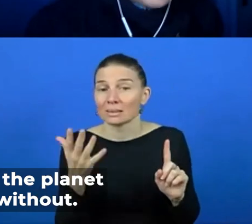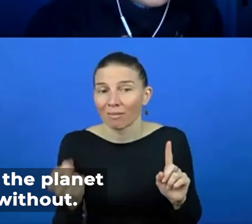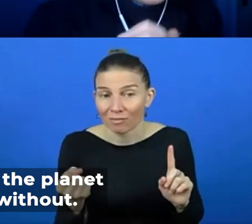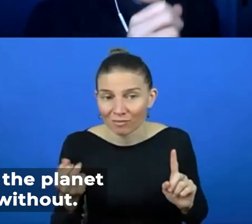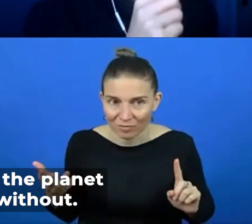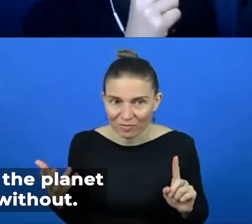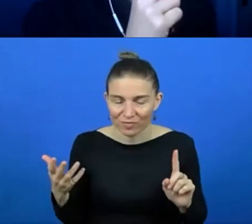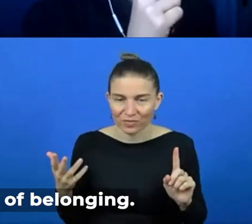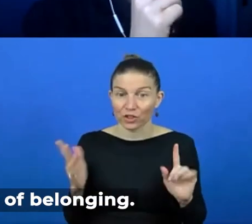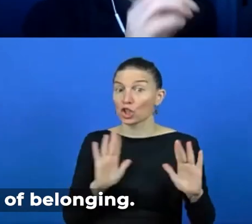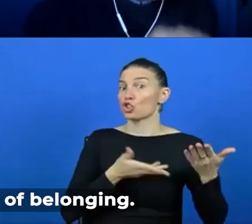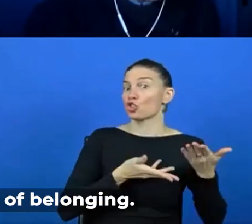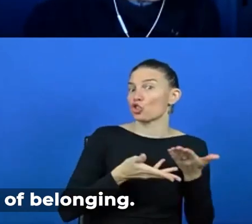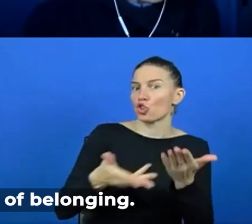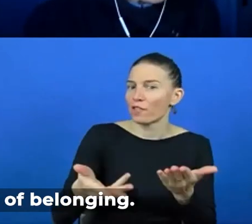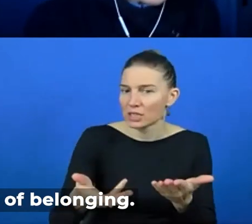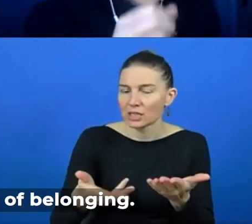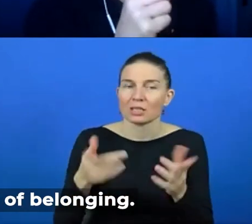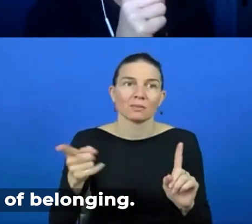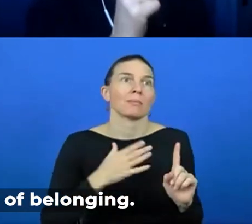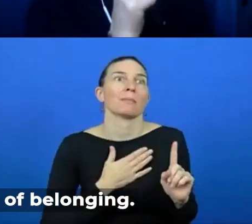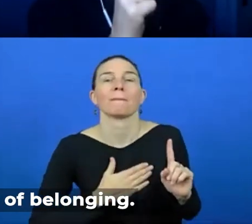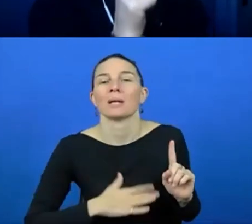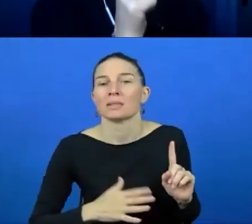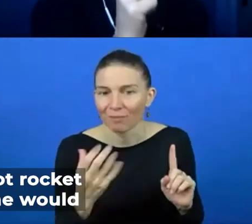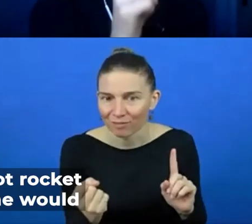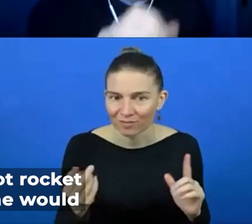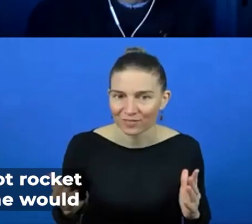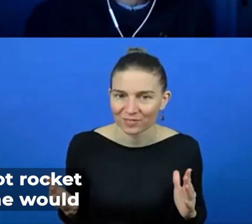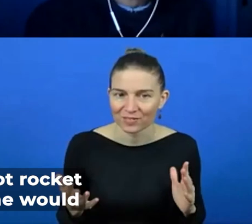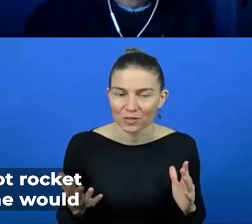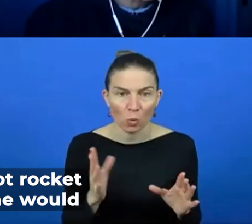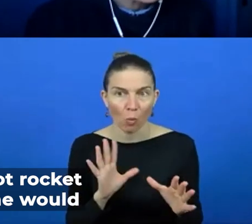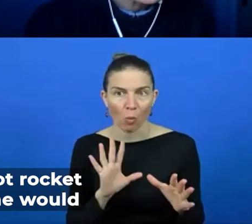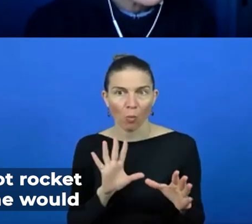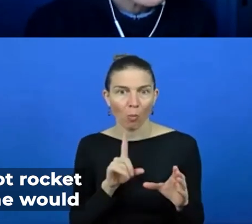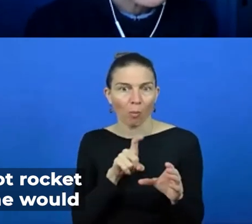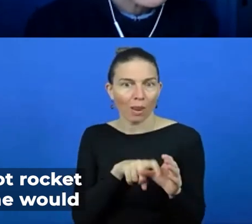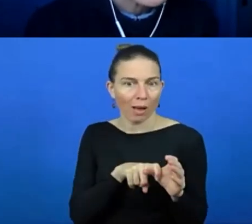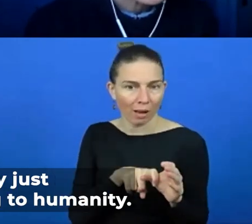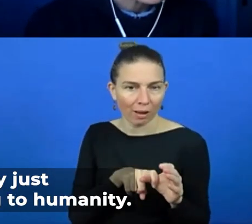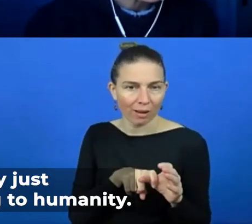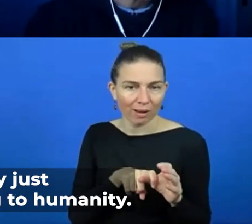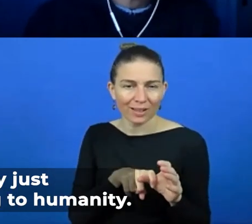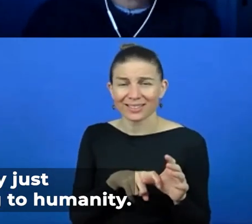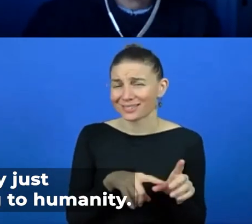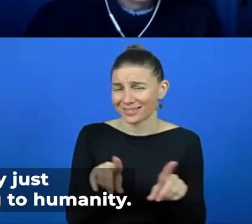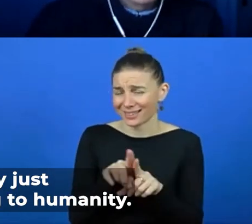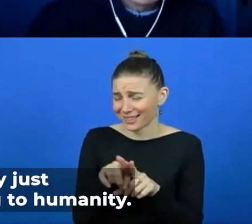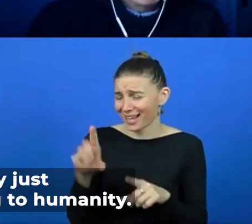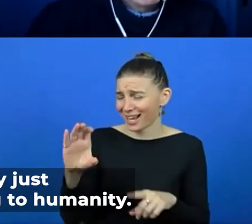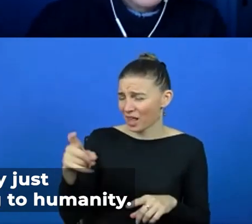you can't do without. And that engenders a sense of belonging. It's not, on one level, it's not rocket science, as Caroline would say.